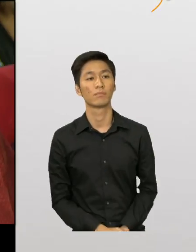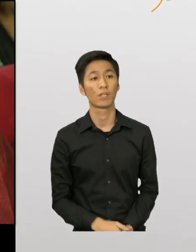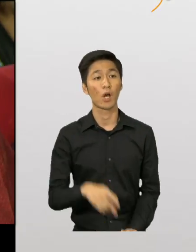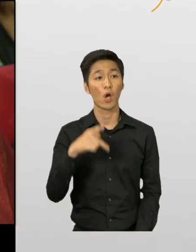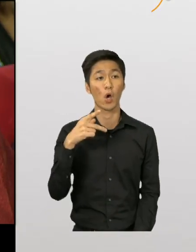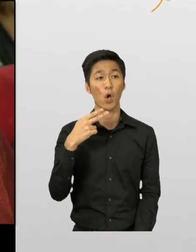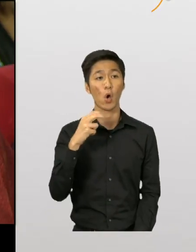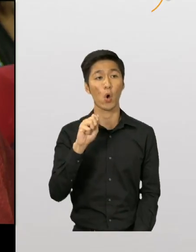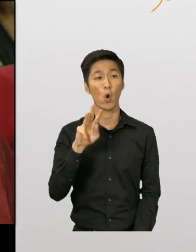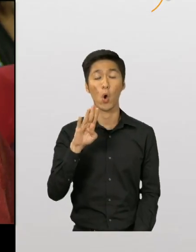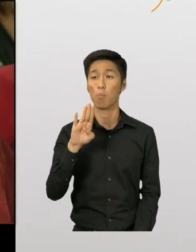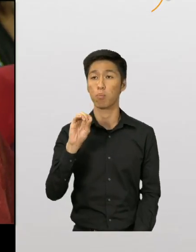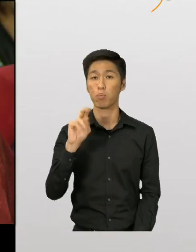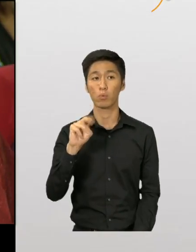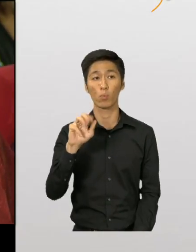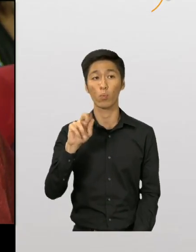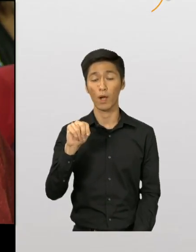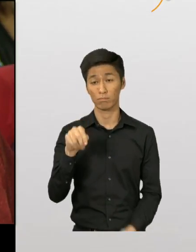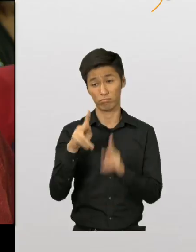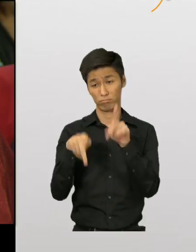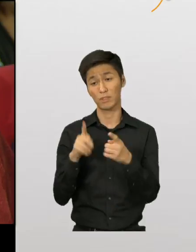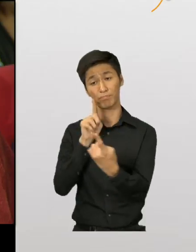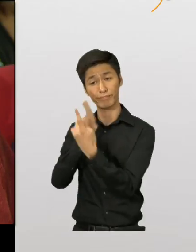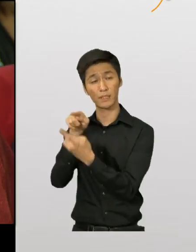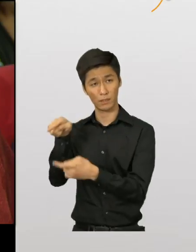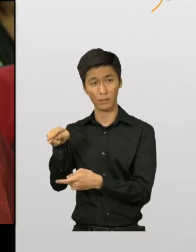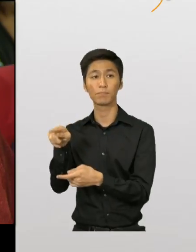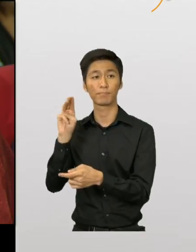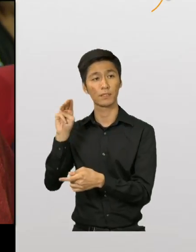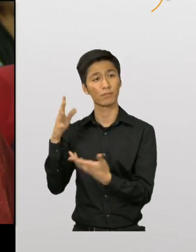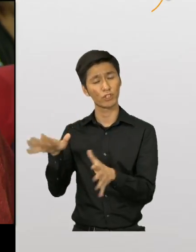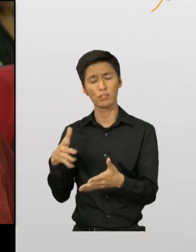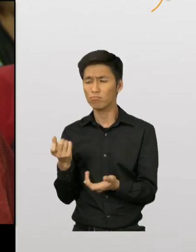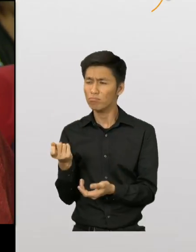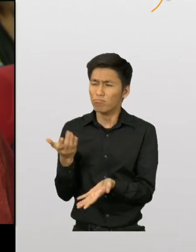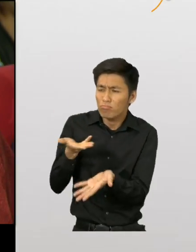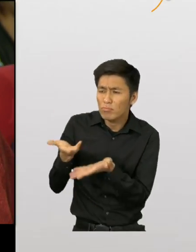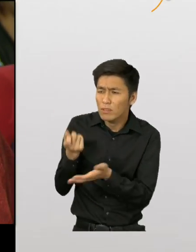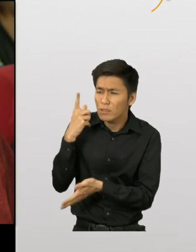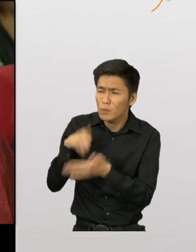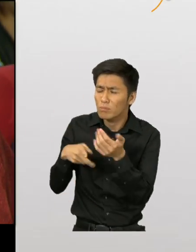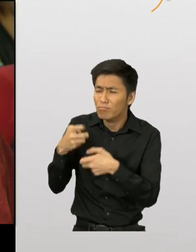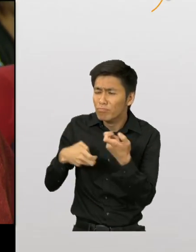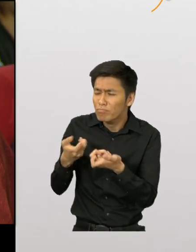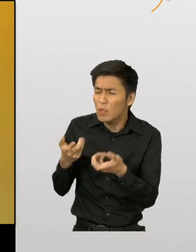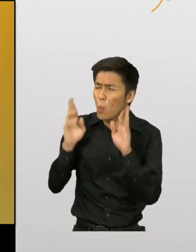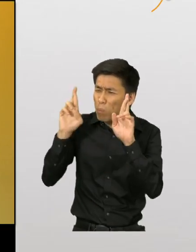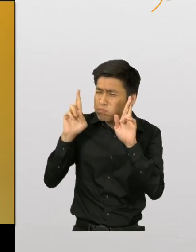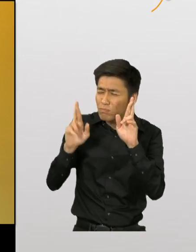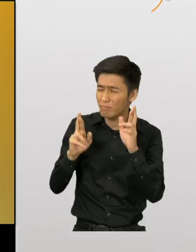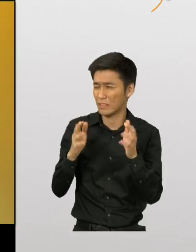Ali, Malaysia's Economic Affairs Minister, to understand Malaysia's intentions and to find a constructive way forward.